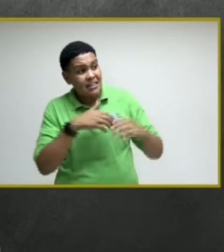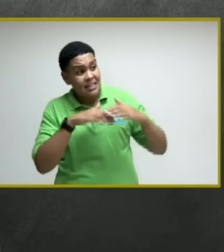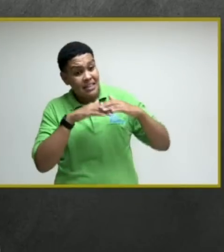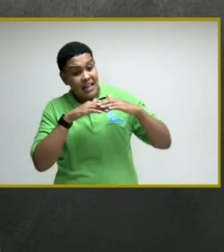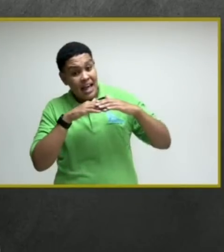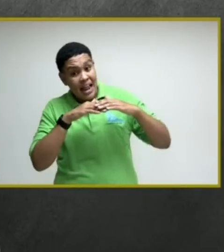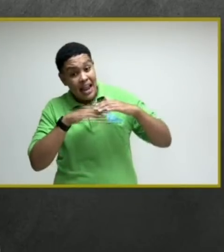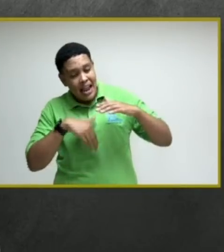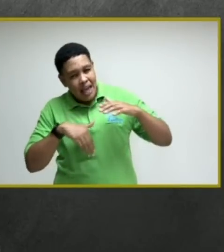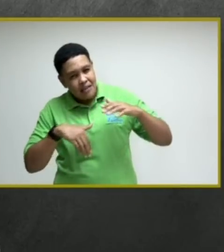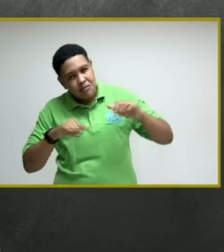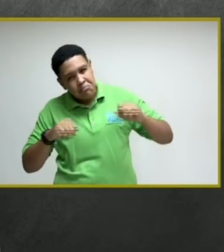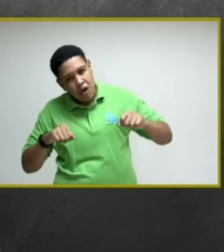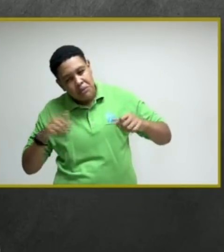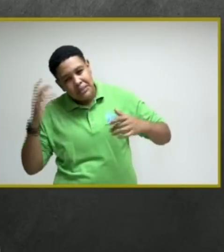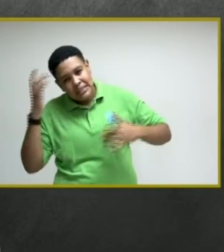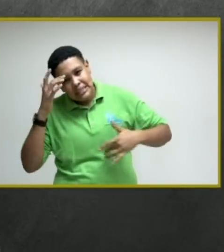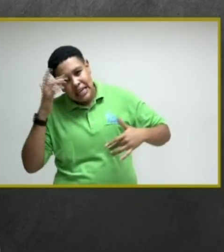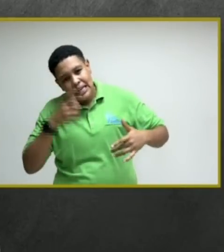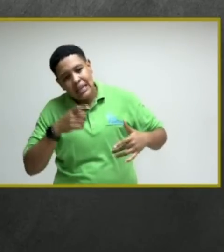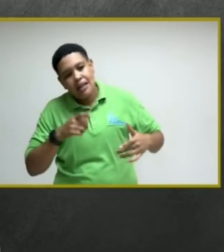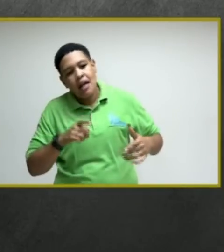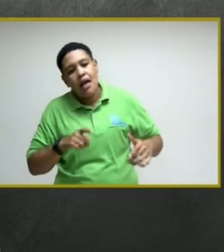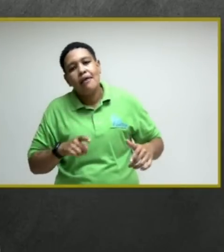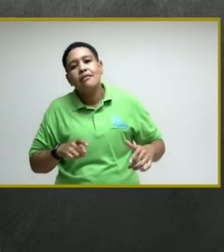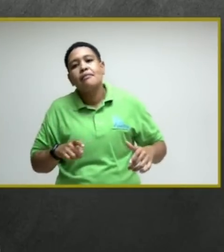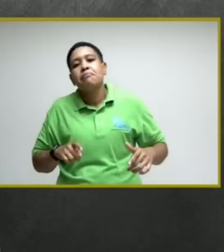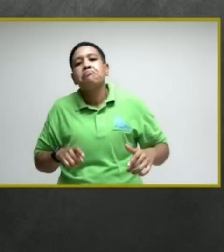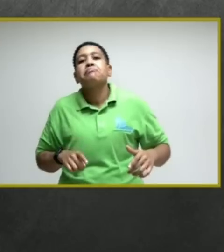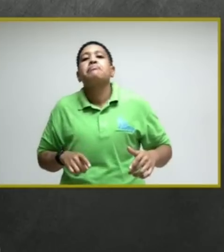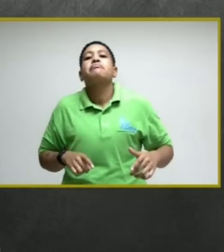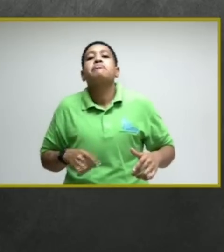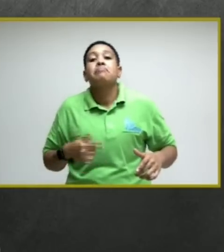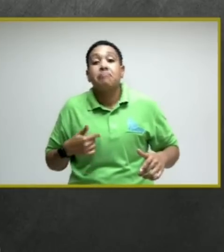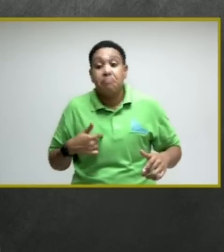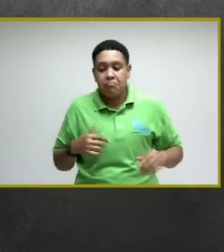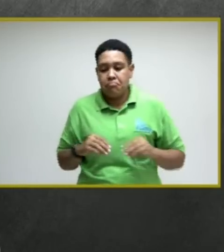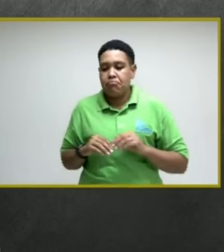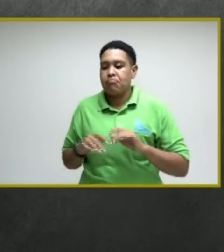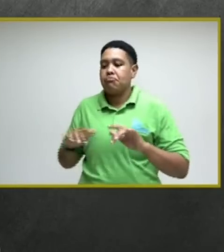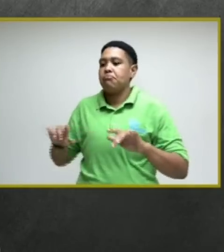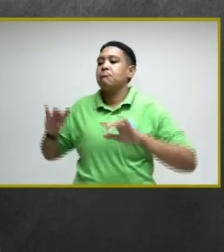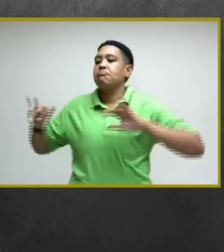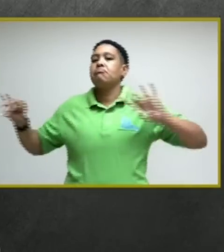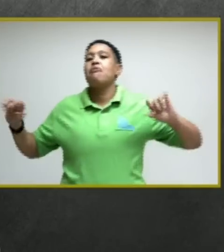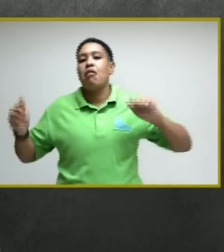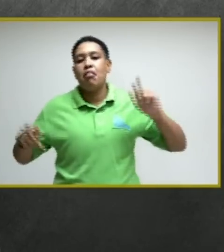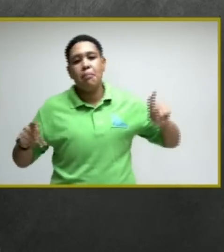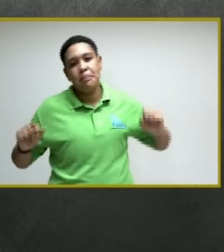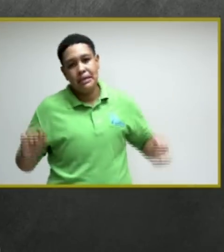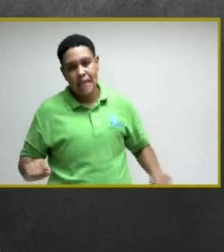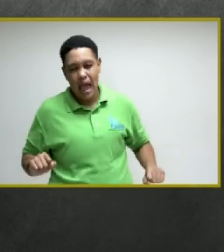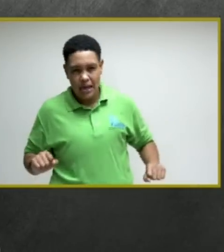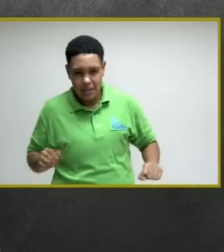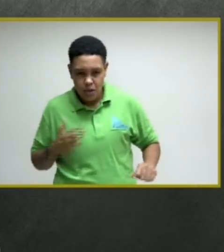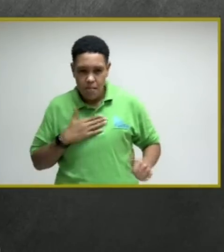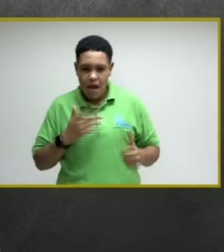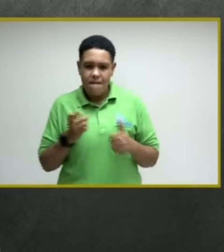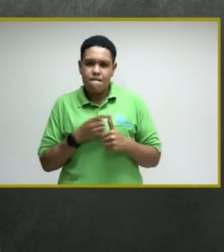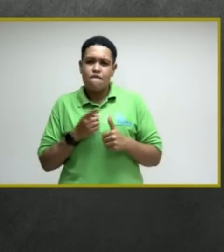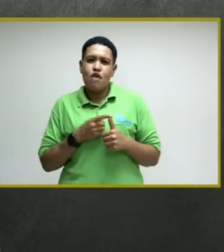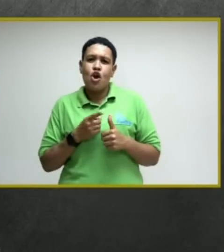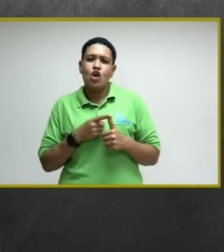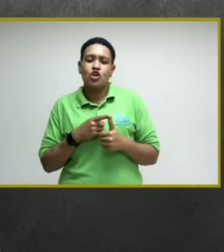sick, they might be just as likely to pass the disease to others. So my first part of the